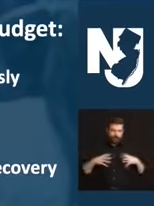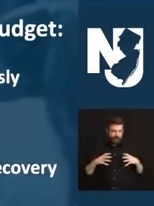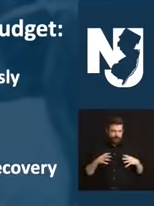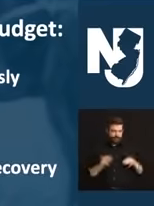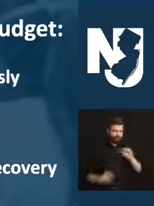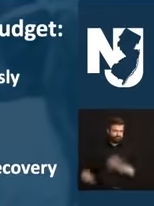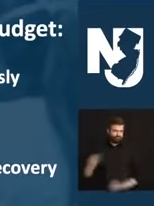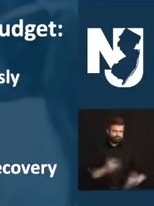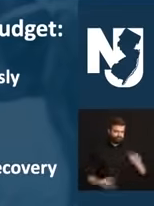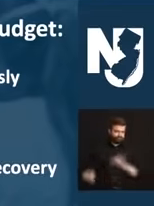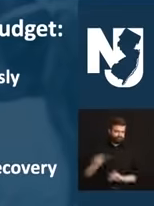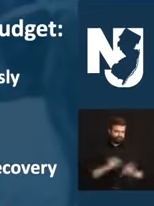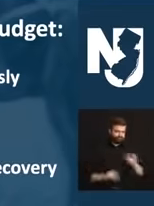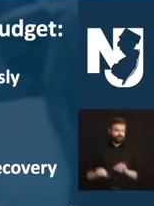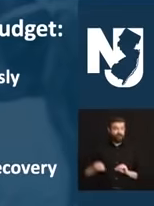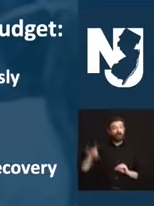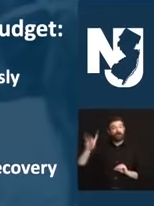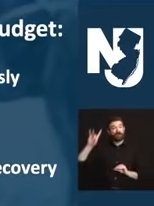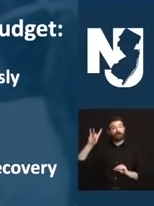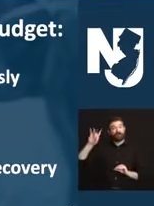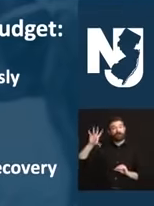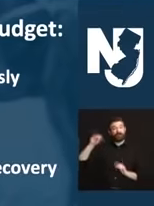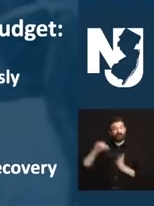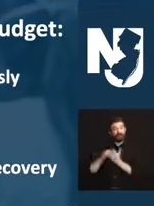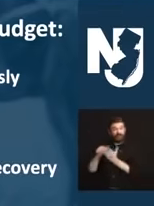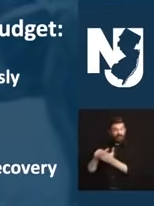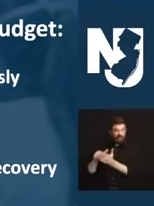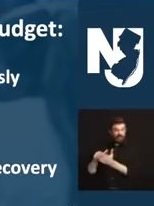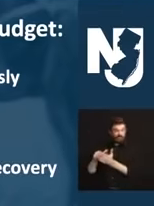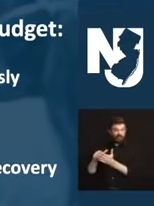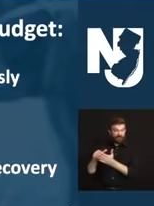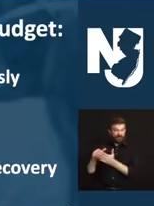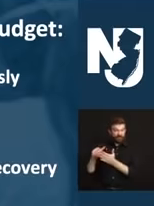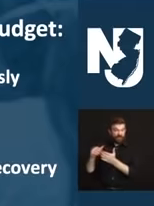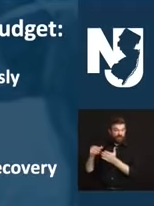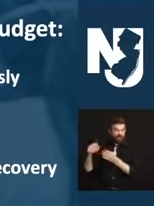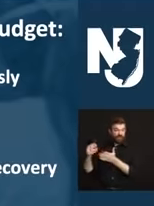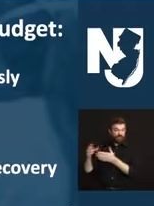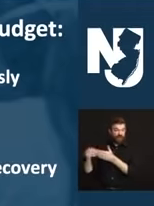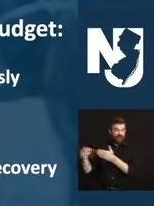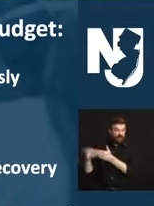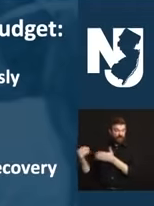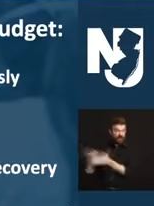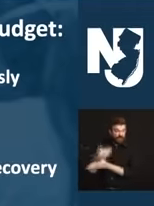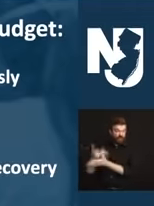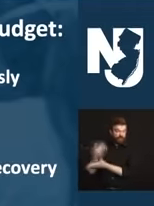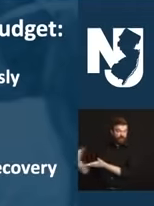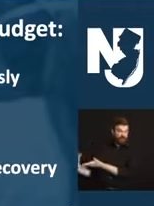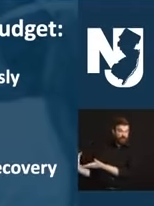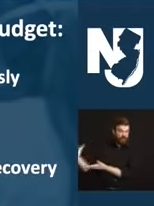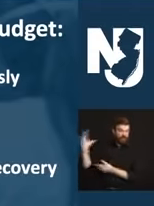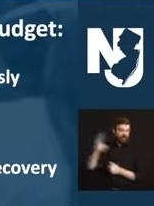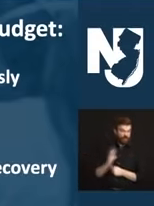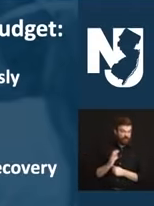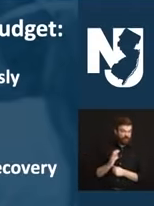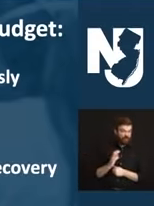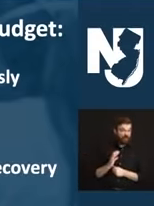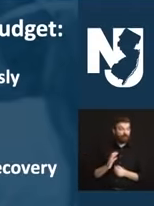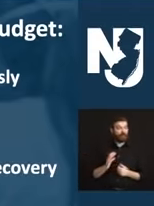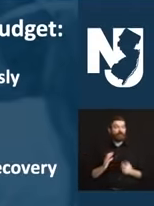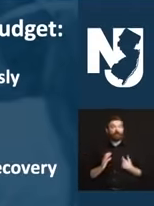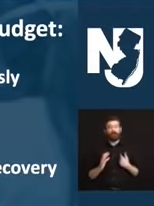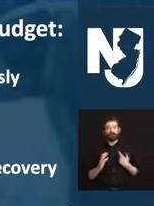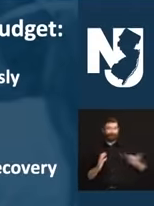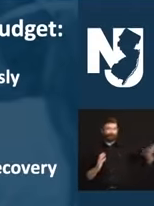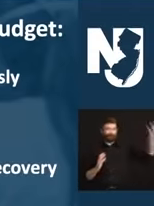funds I had proposed in my budget address back in February, which feels like it was in the 1950s at this point.